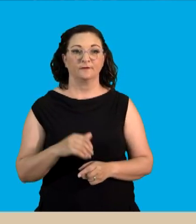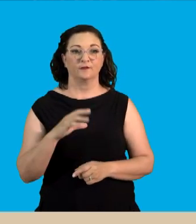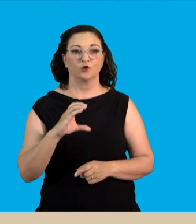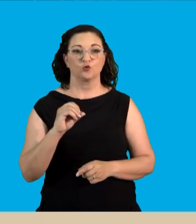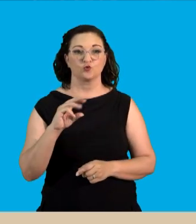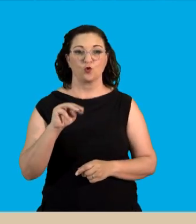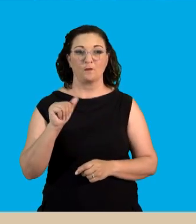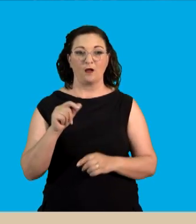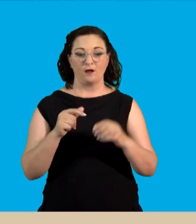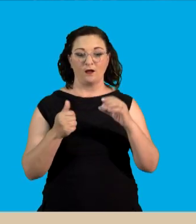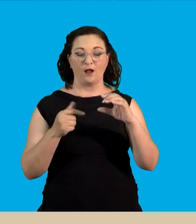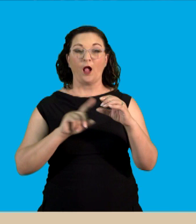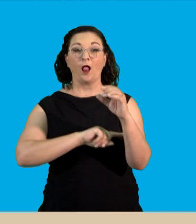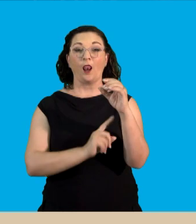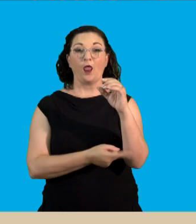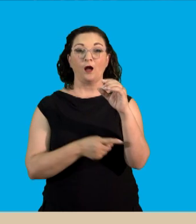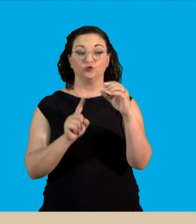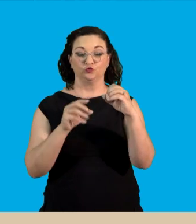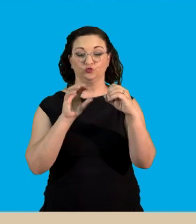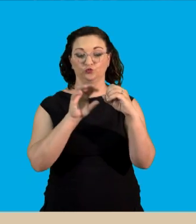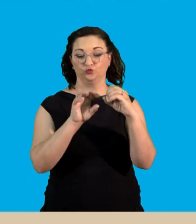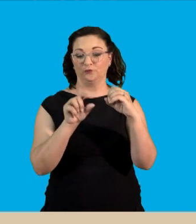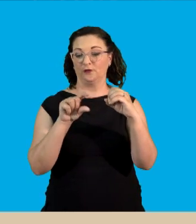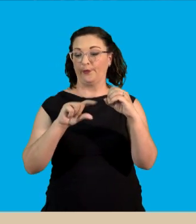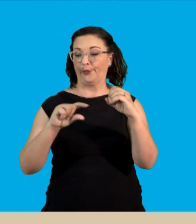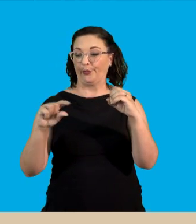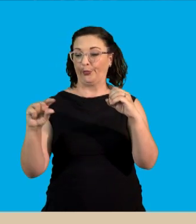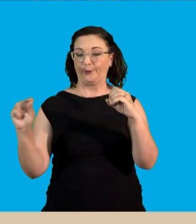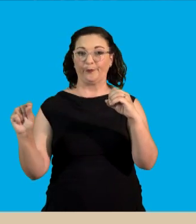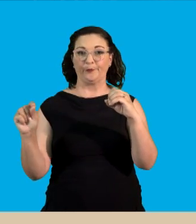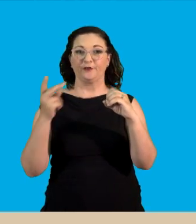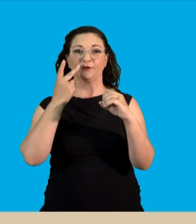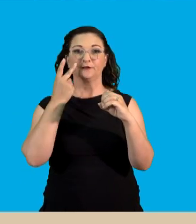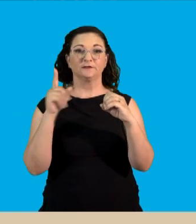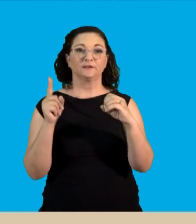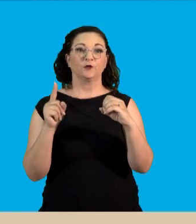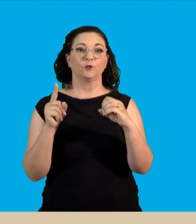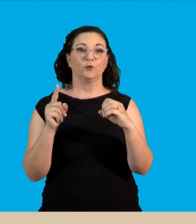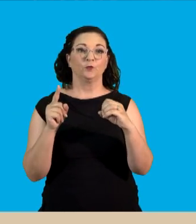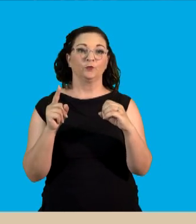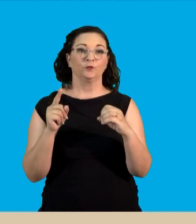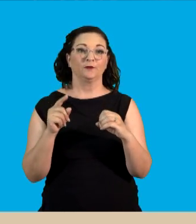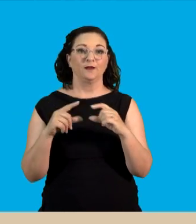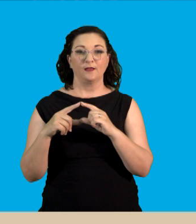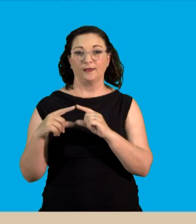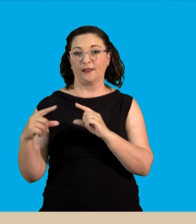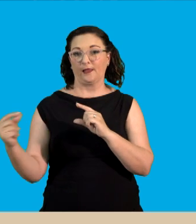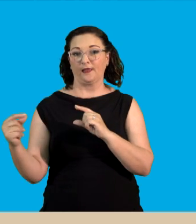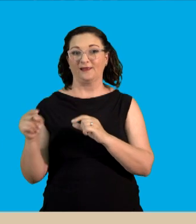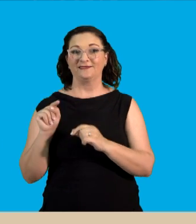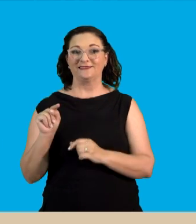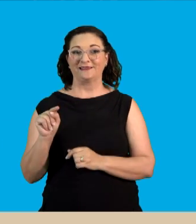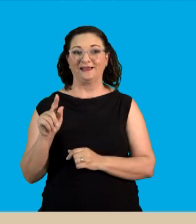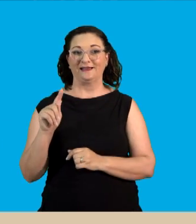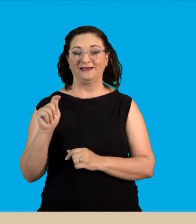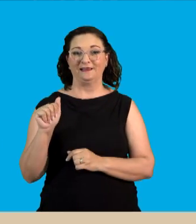be the coma. And then lastly, it consists of a tail. And as you can see from the picture, right after the coma, we